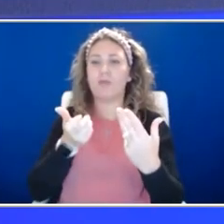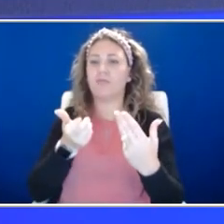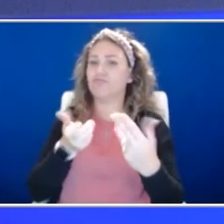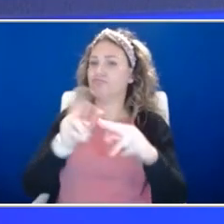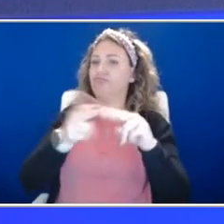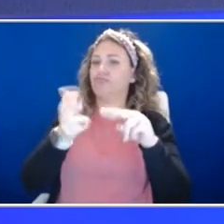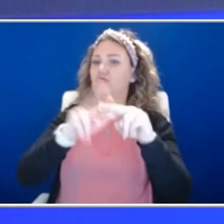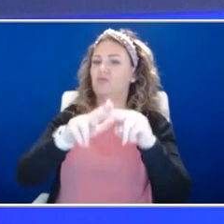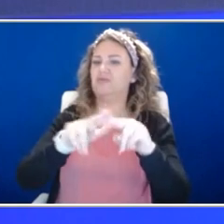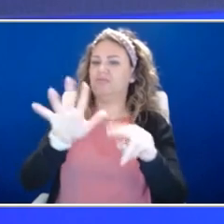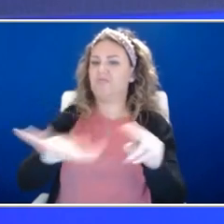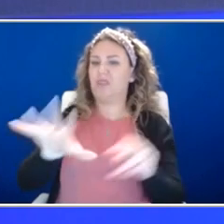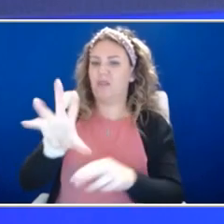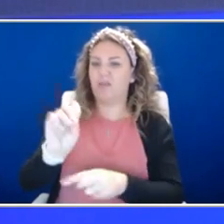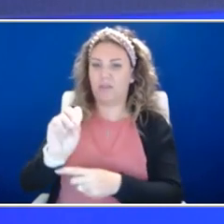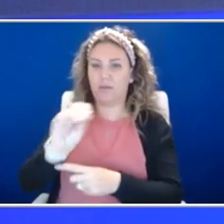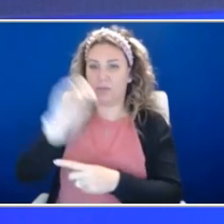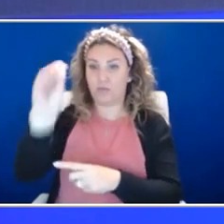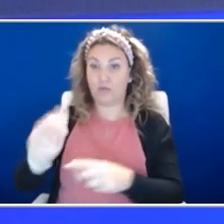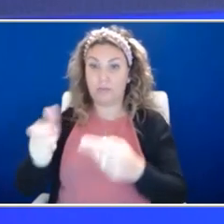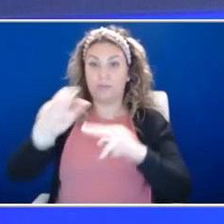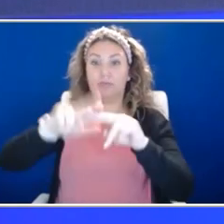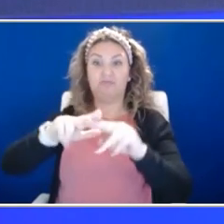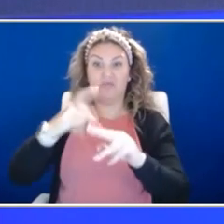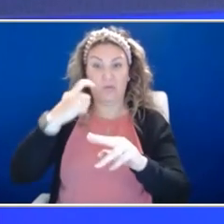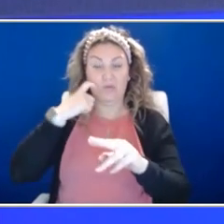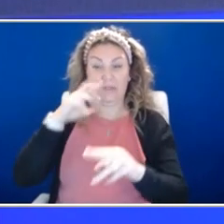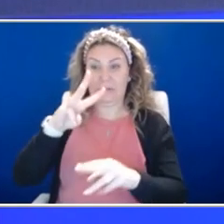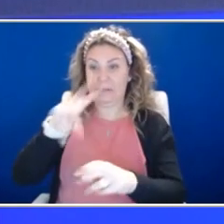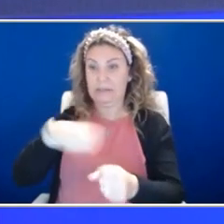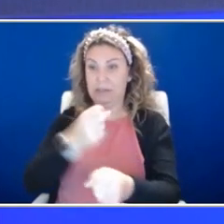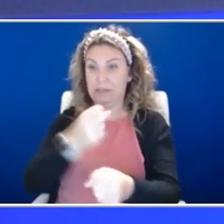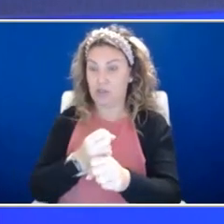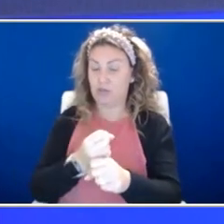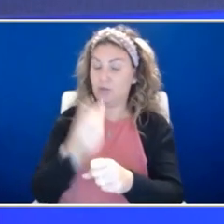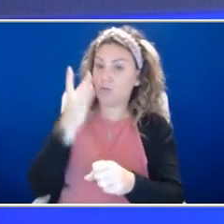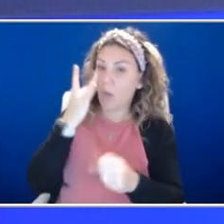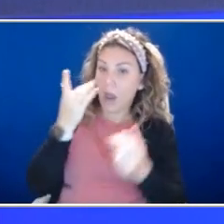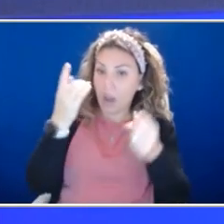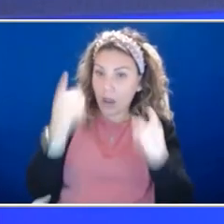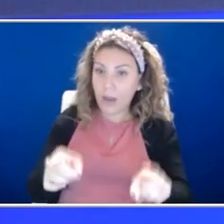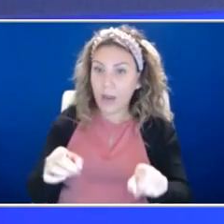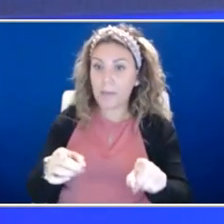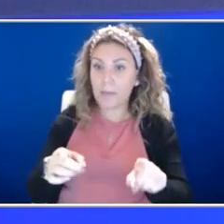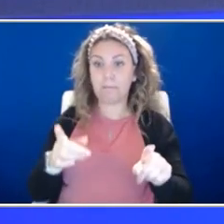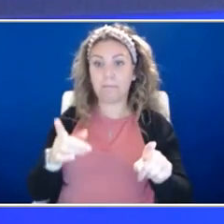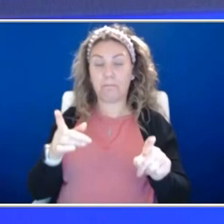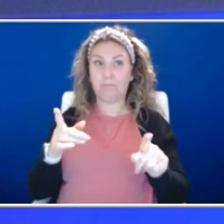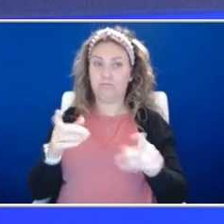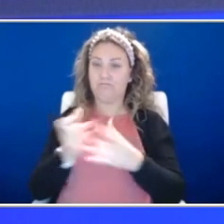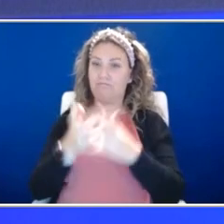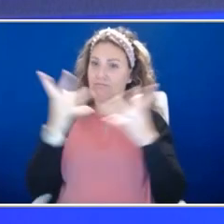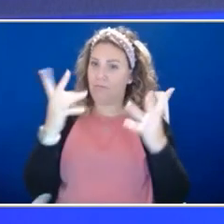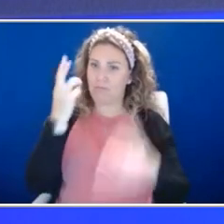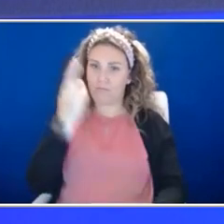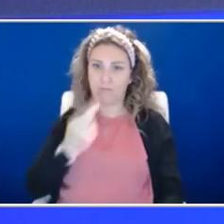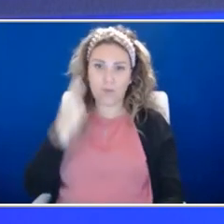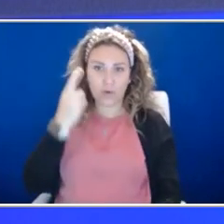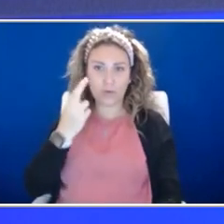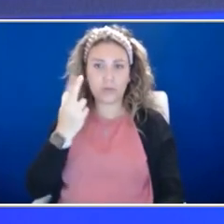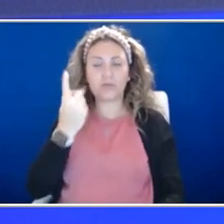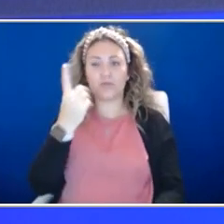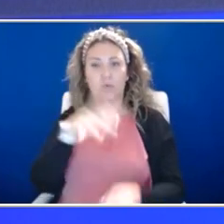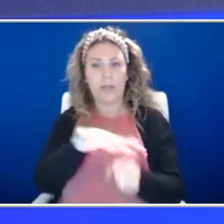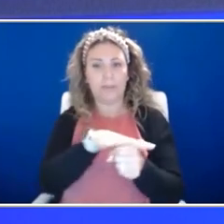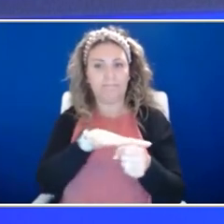increase over 6 years. Why is this happening? Well, I think there are a number of reasons. One is demographic. Our